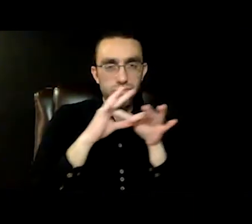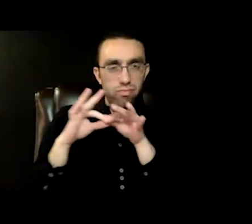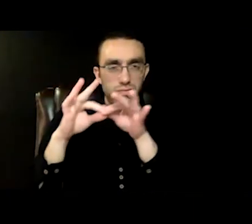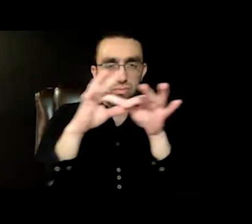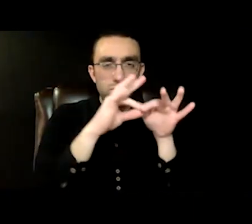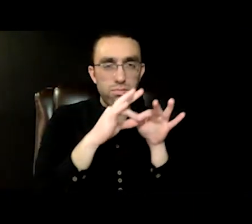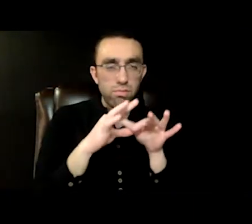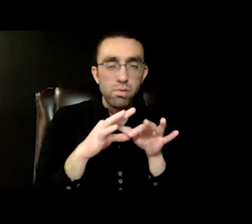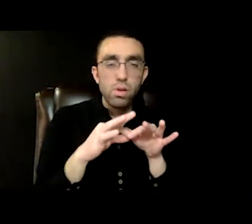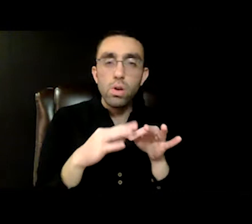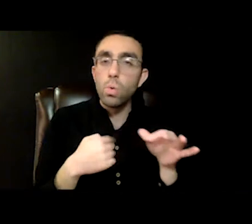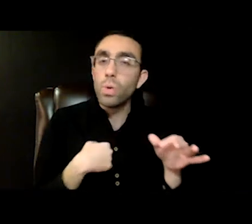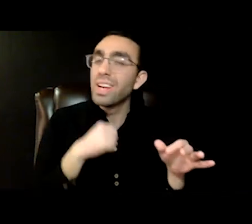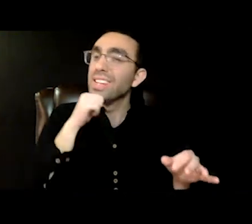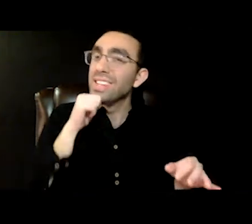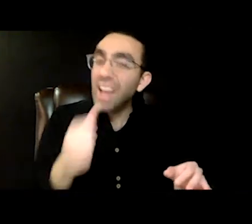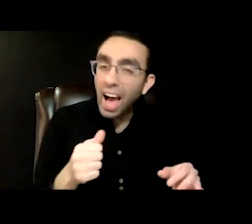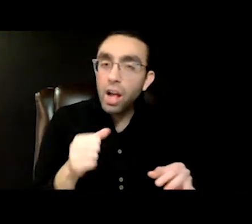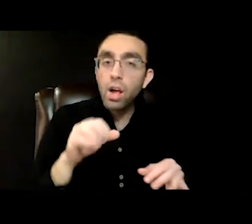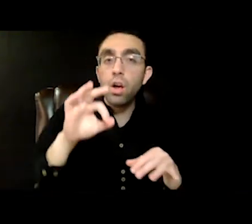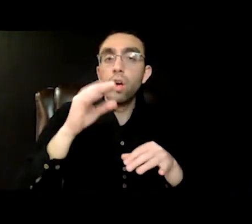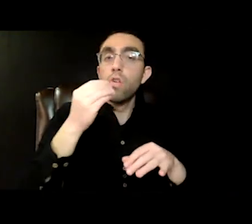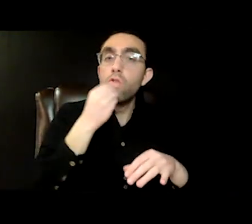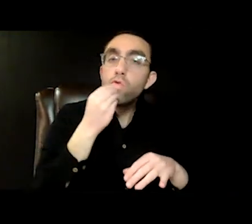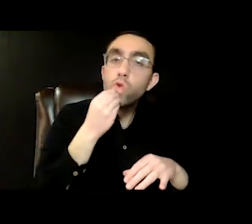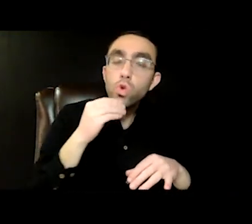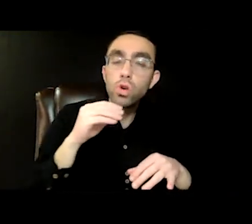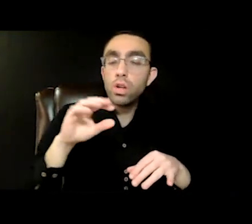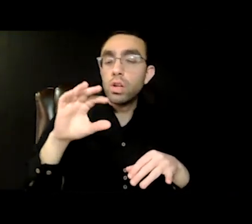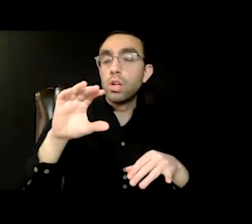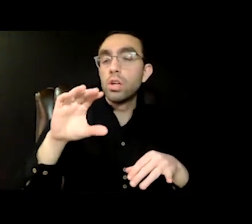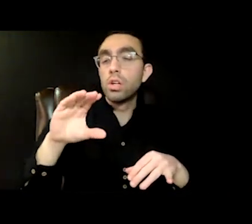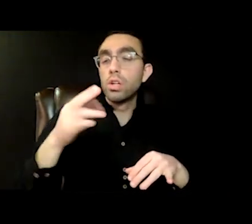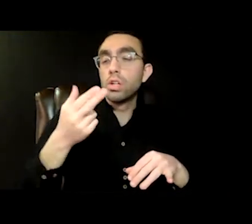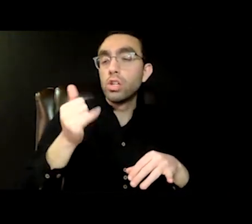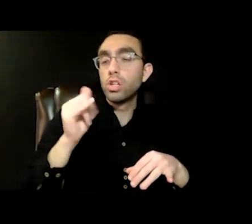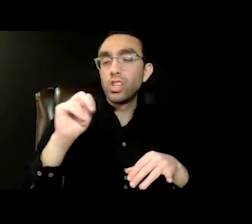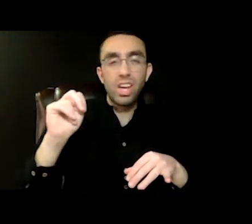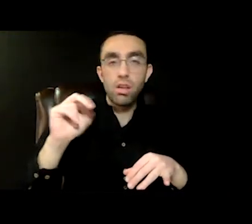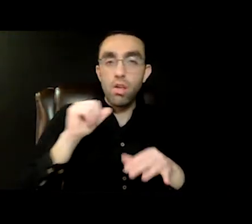chained. Our system is designed to oppress.